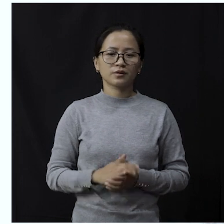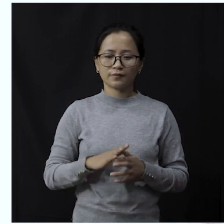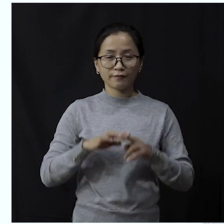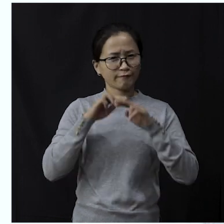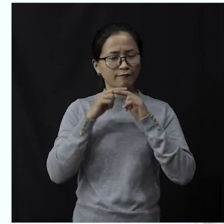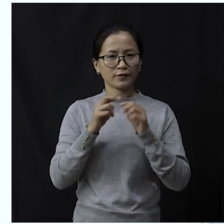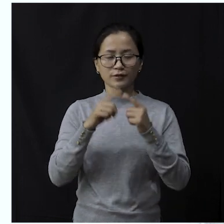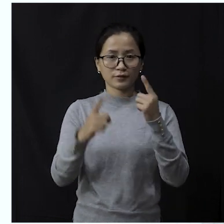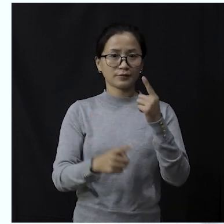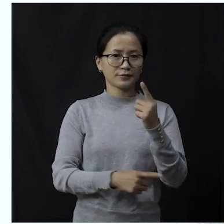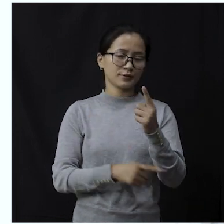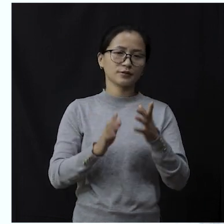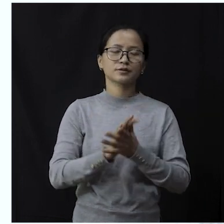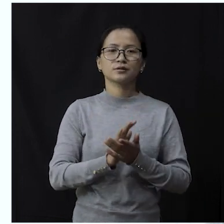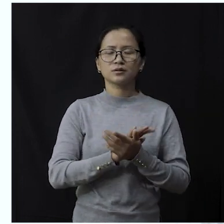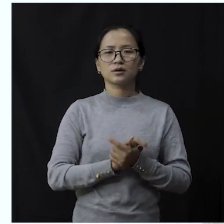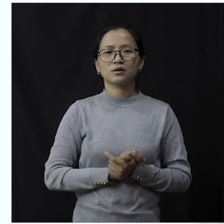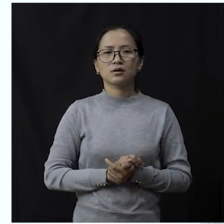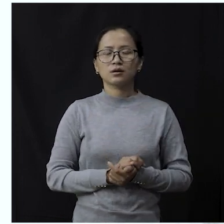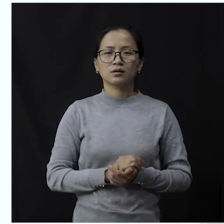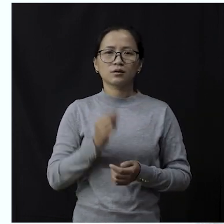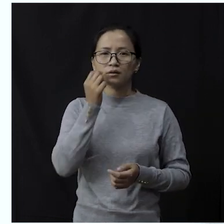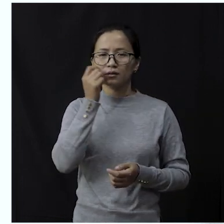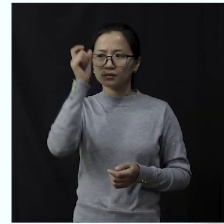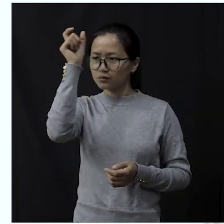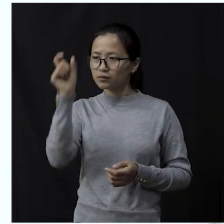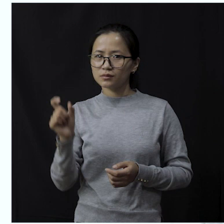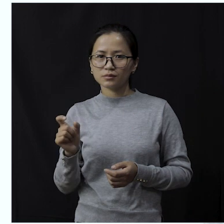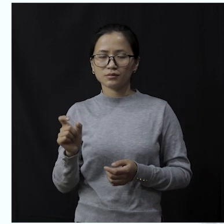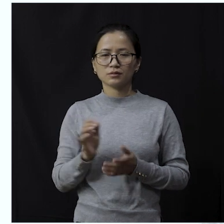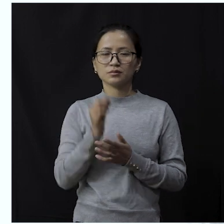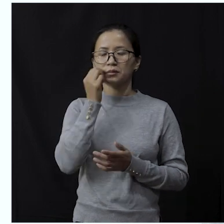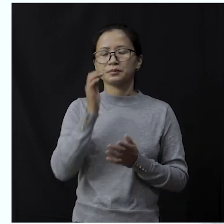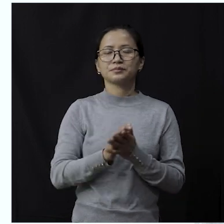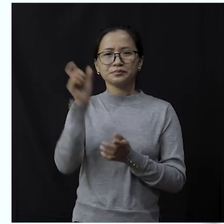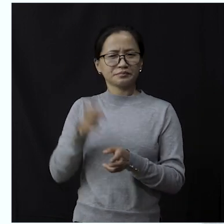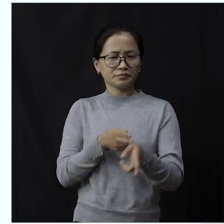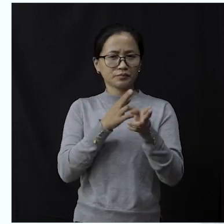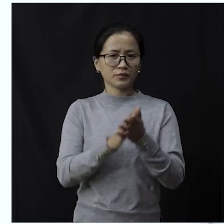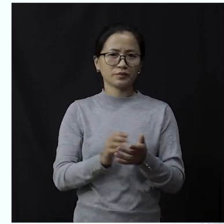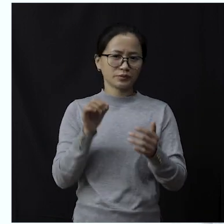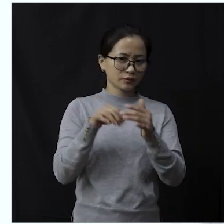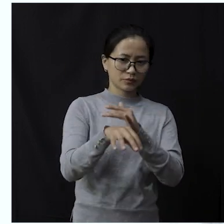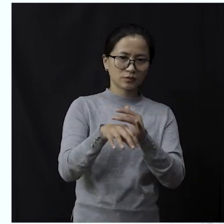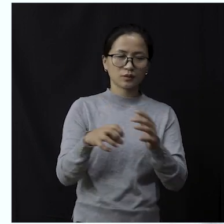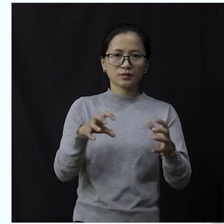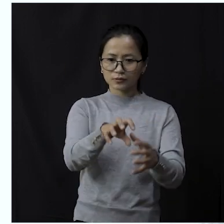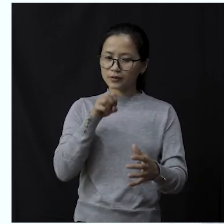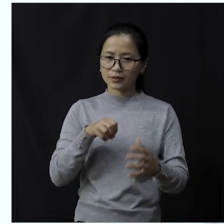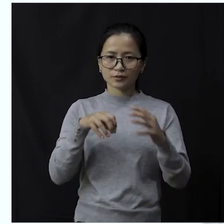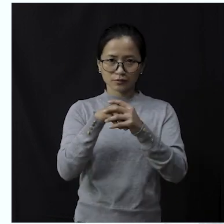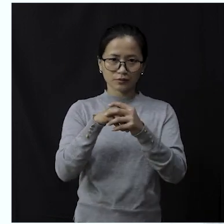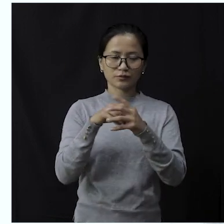Finally, as the hunter must be expecting the 2 hornbills to be trapped in his trap. And as